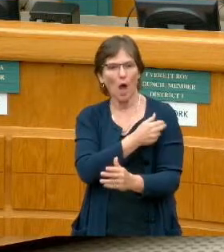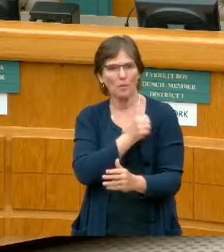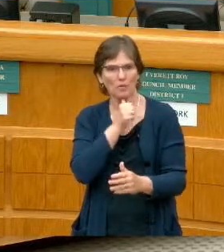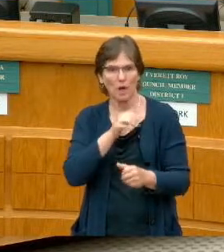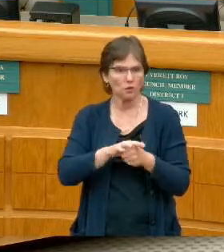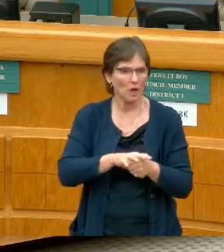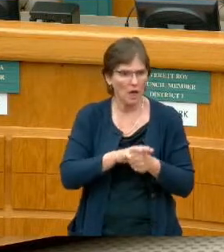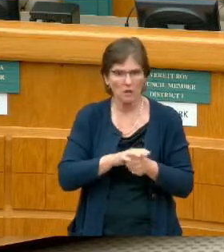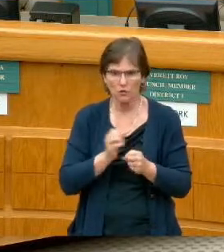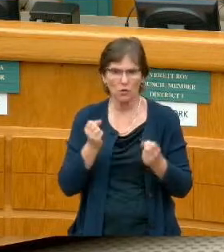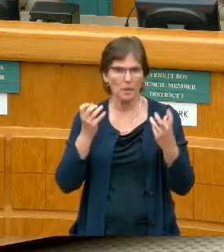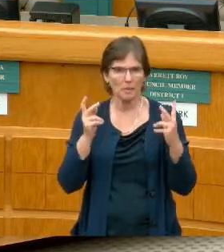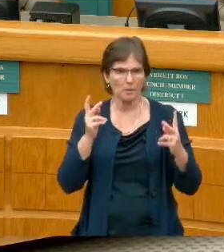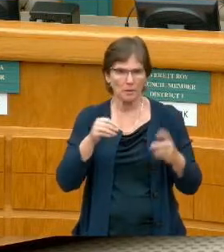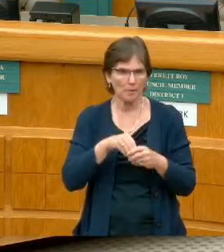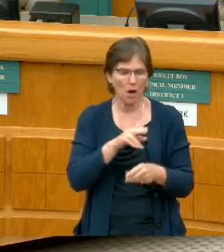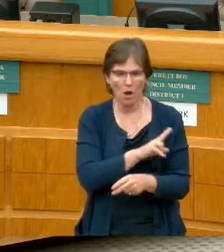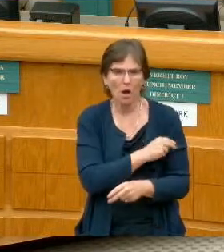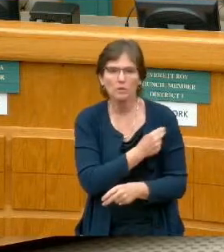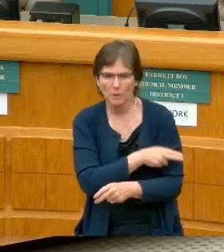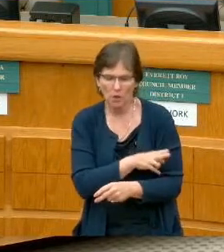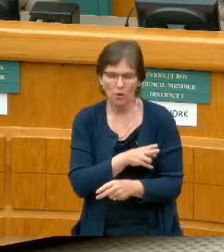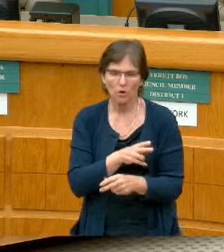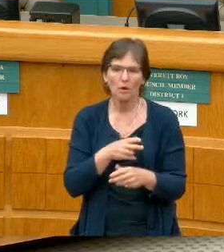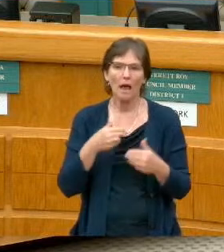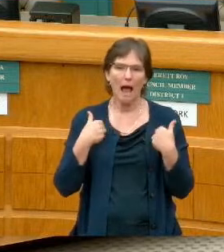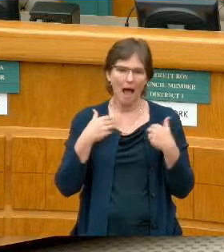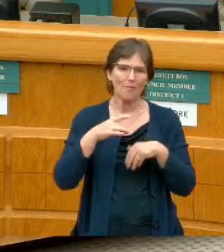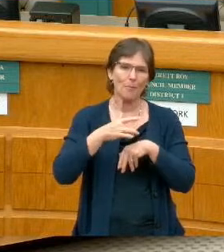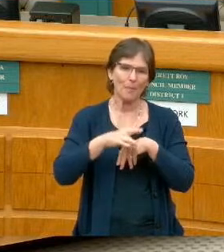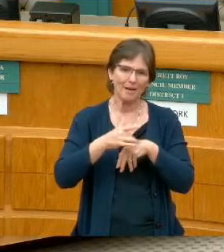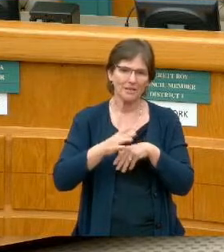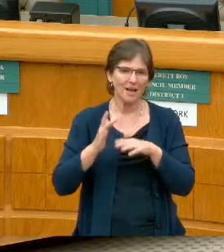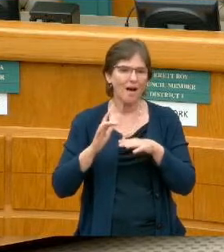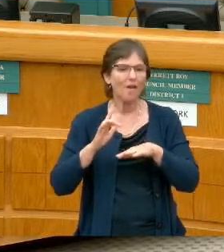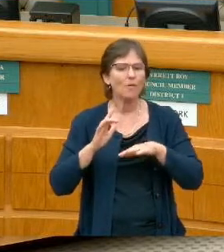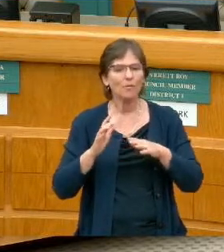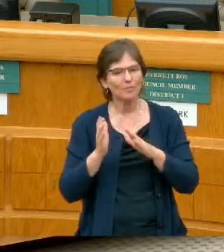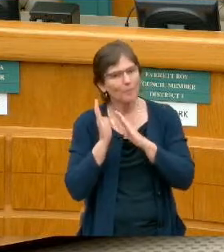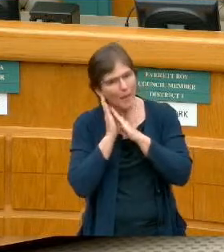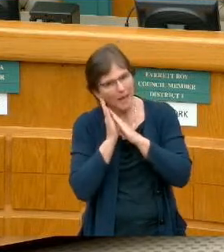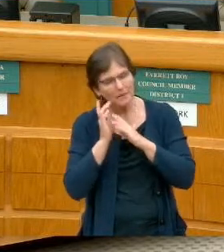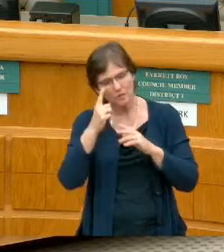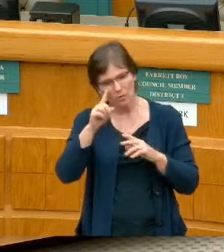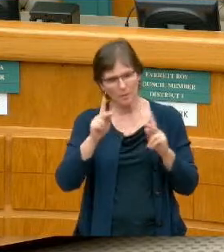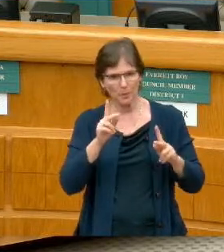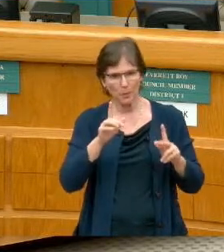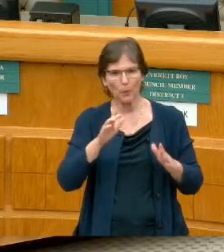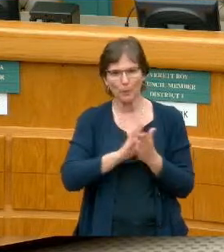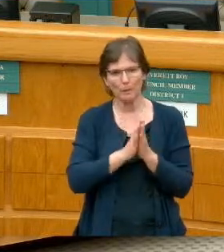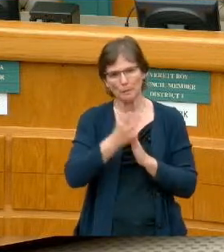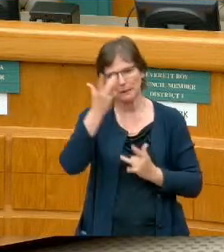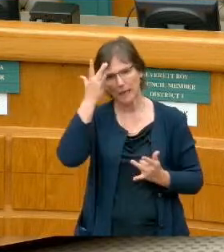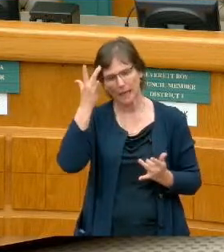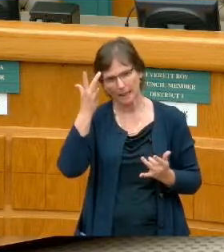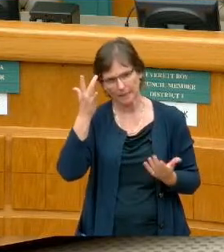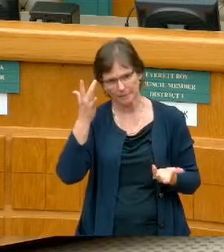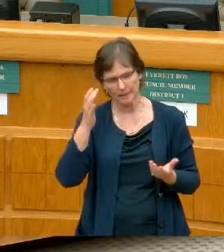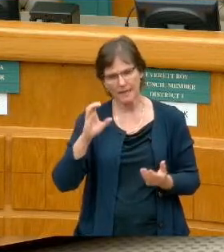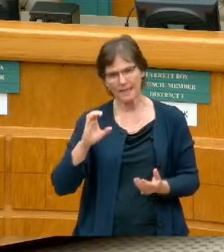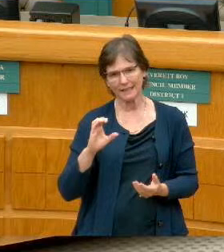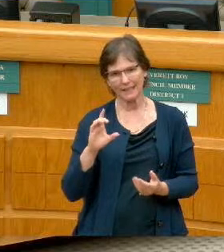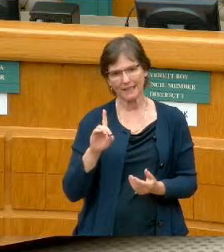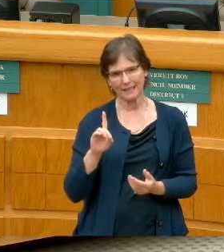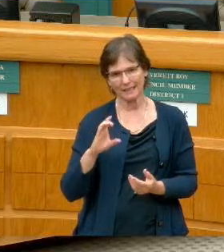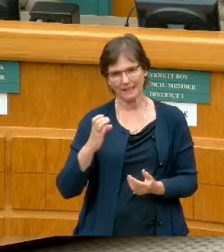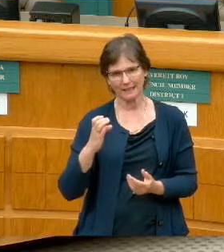co-infected with flu and COVID-19. Flu season starts October 1st. CDC recommends that everyone